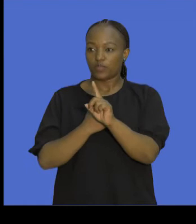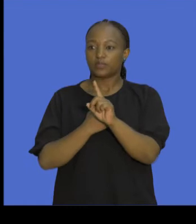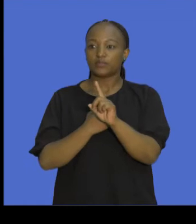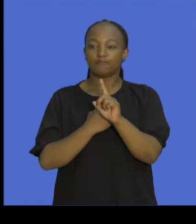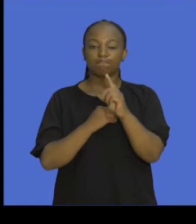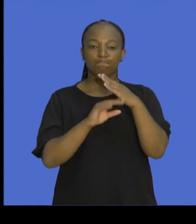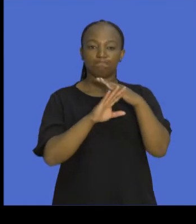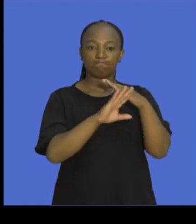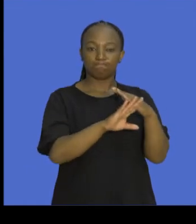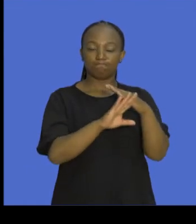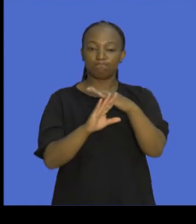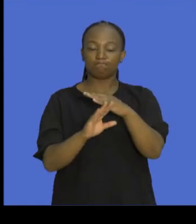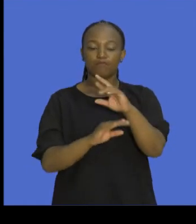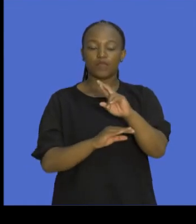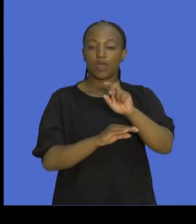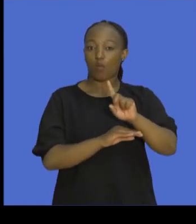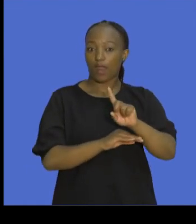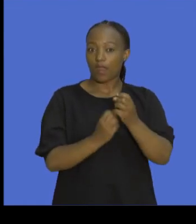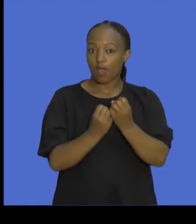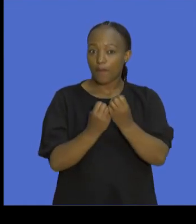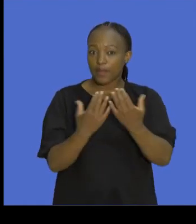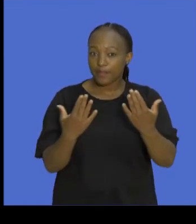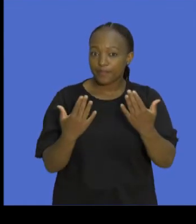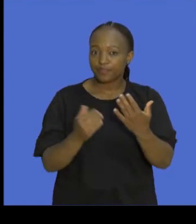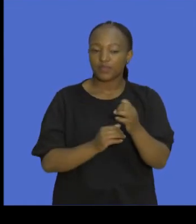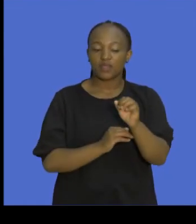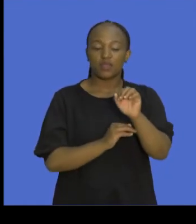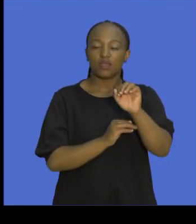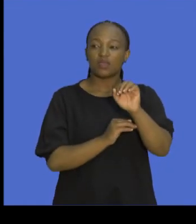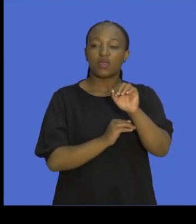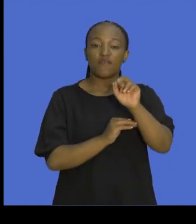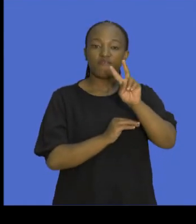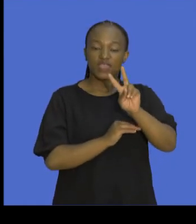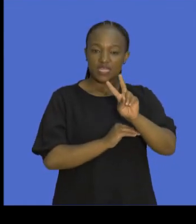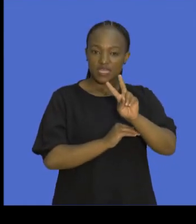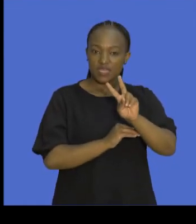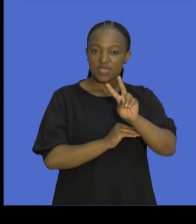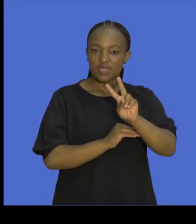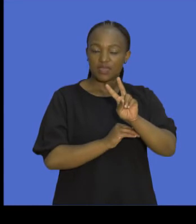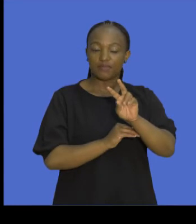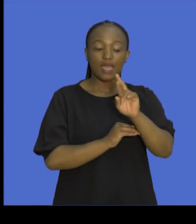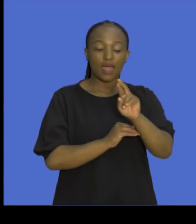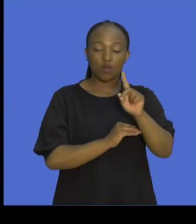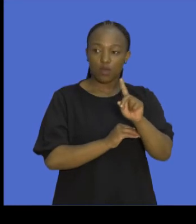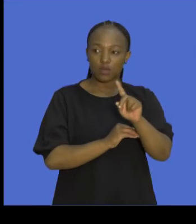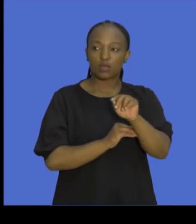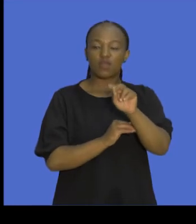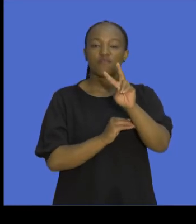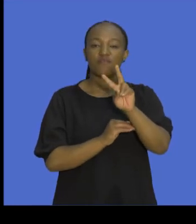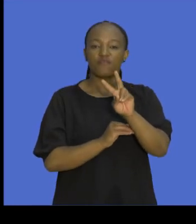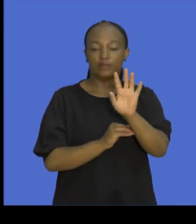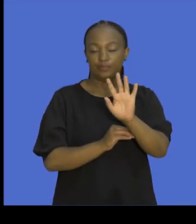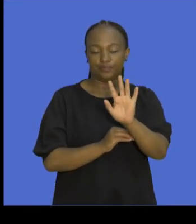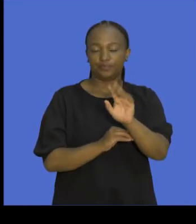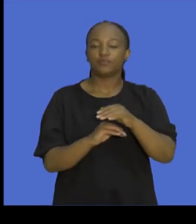The resistance for R1 is actually V, okay, R1. Instead, we're